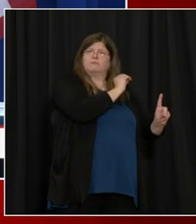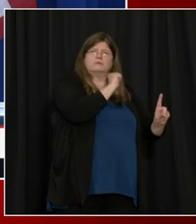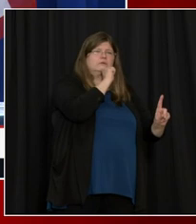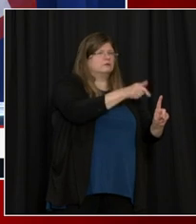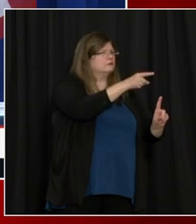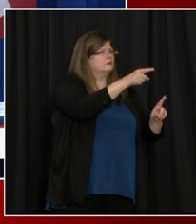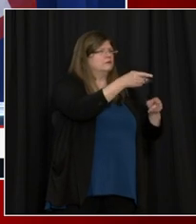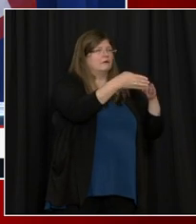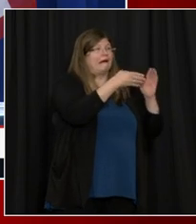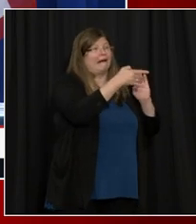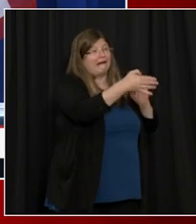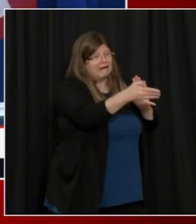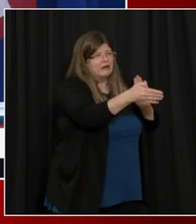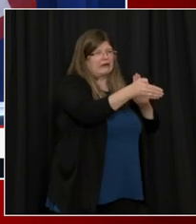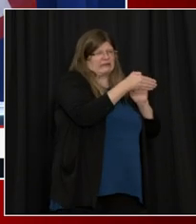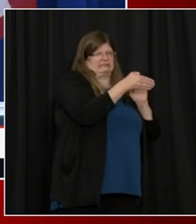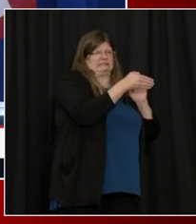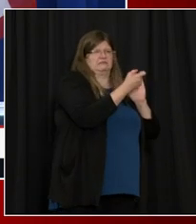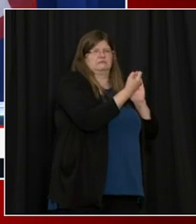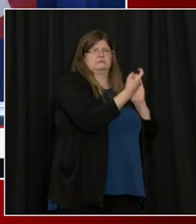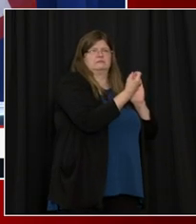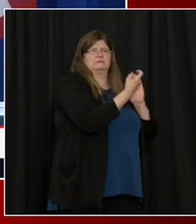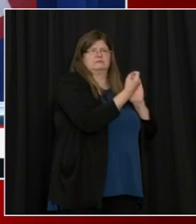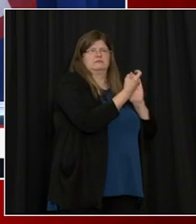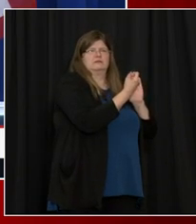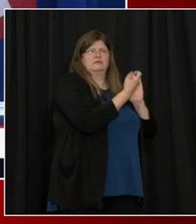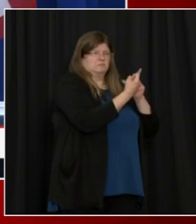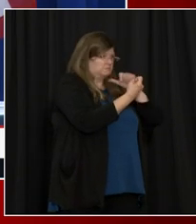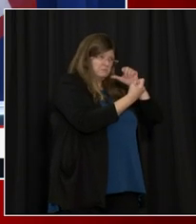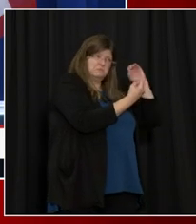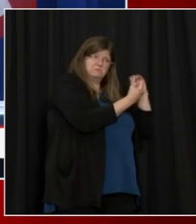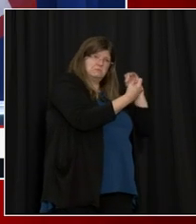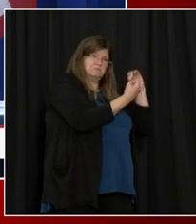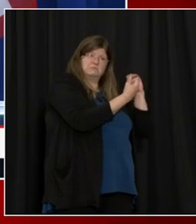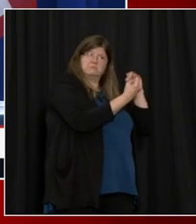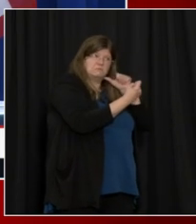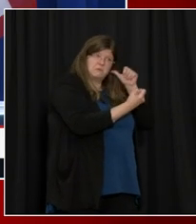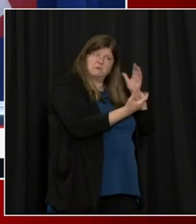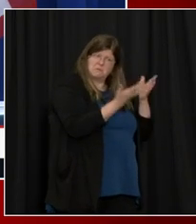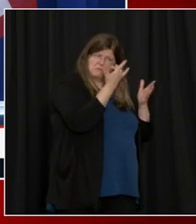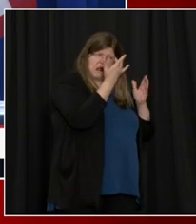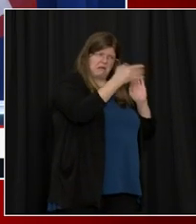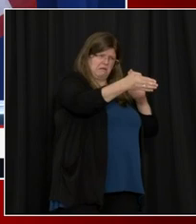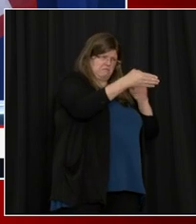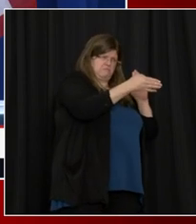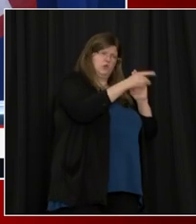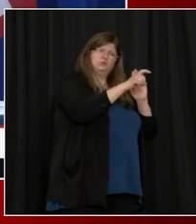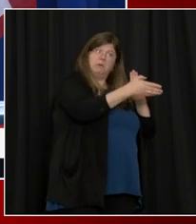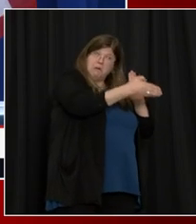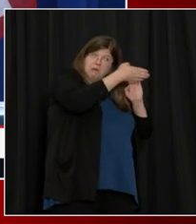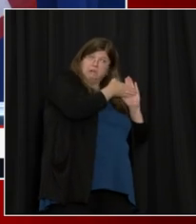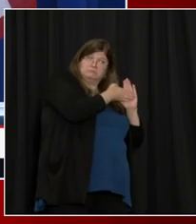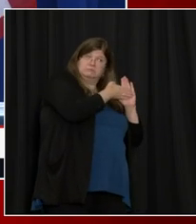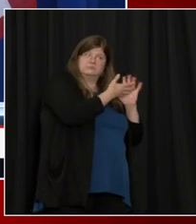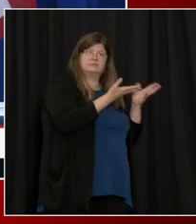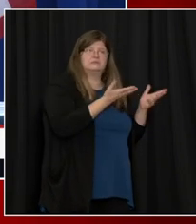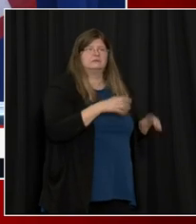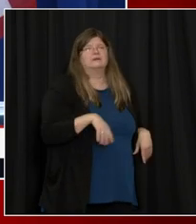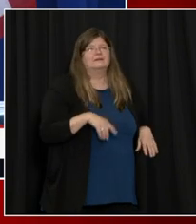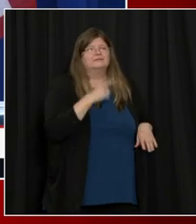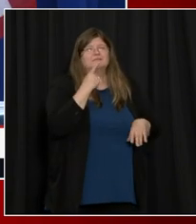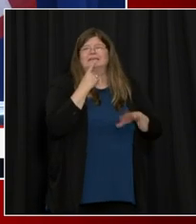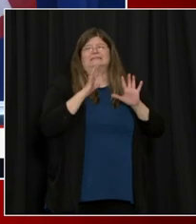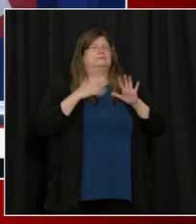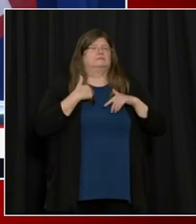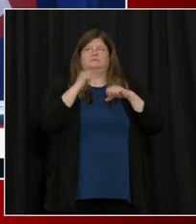simple terms because I'm not a statistician or epidemiologist, and they're not also many people